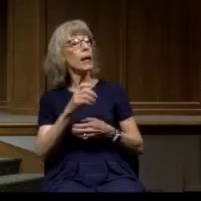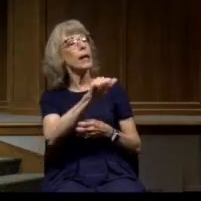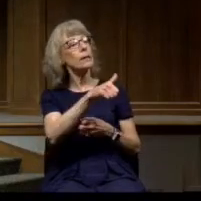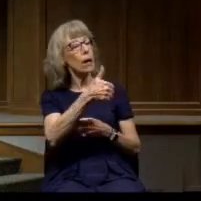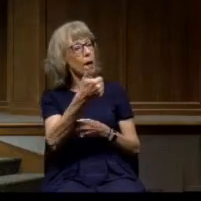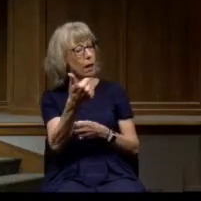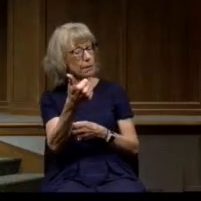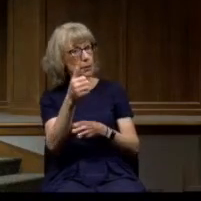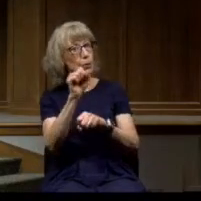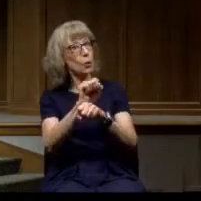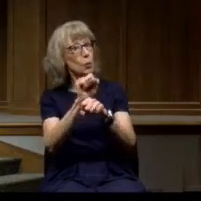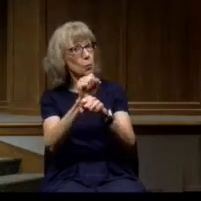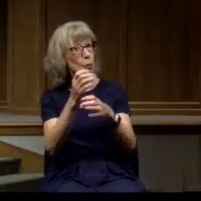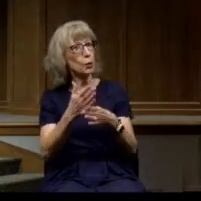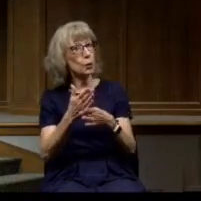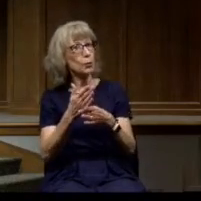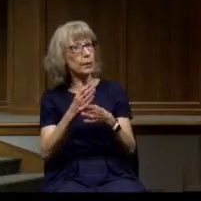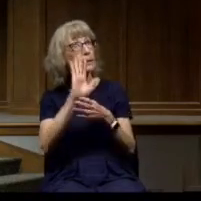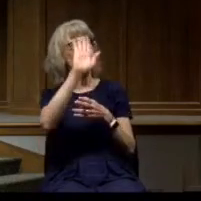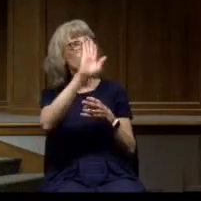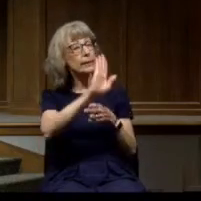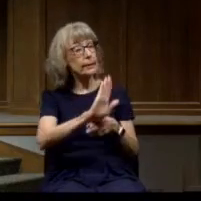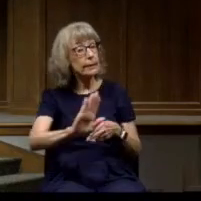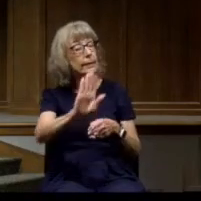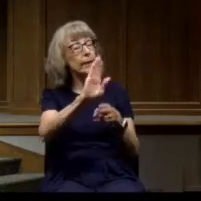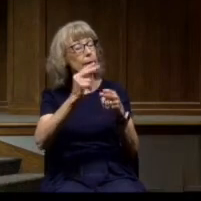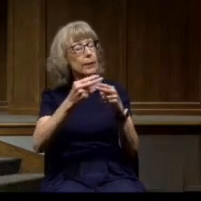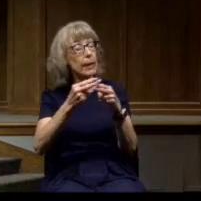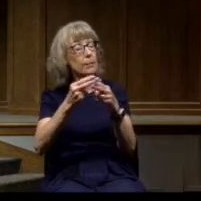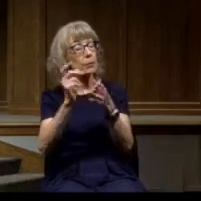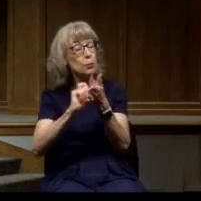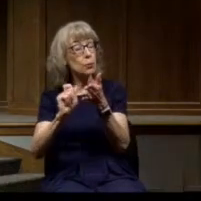life. There's so much we don't know. So all we get is a few